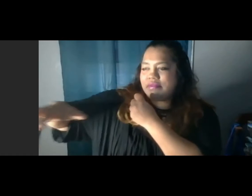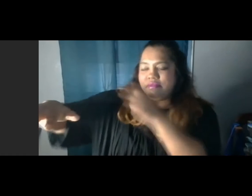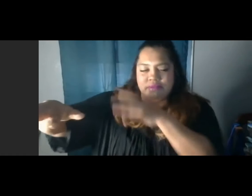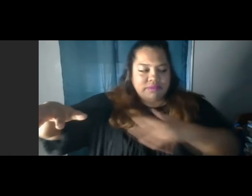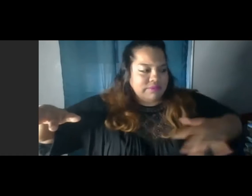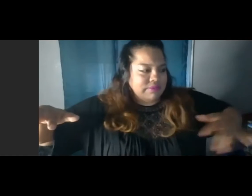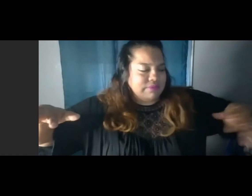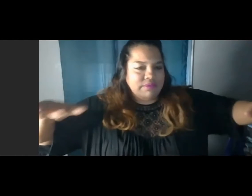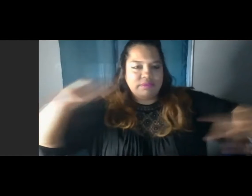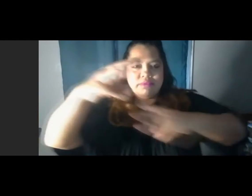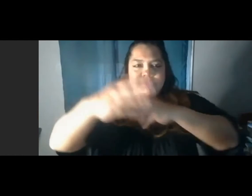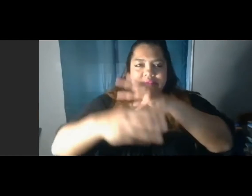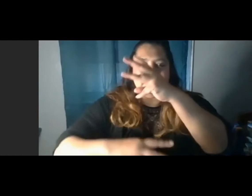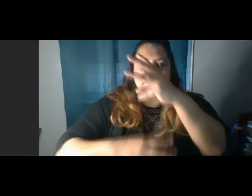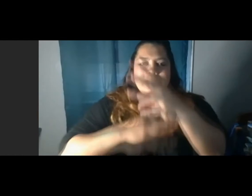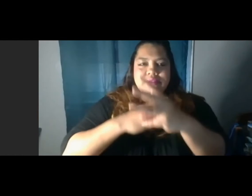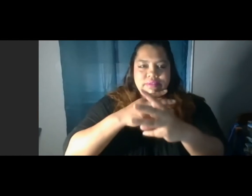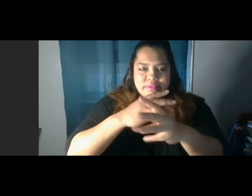all over the world.